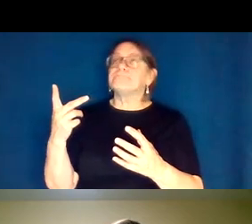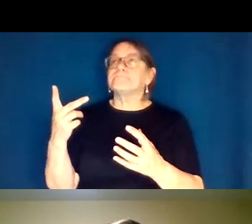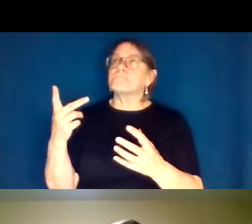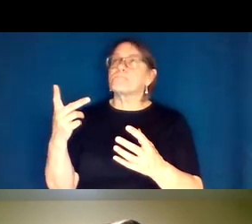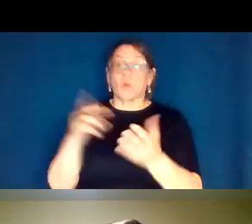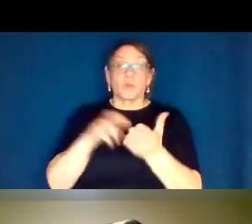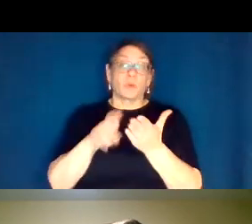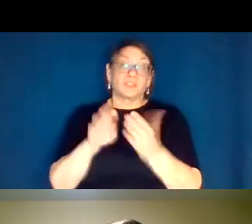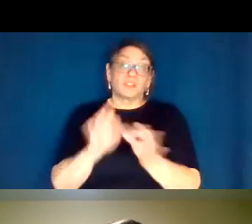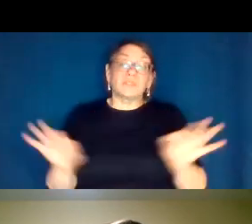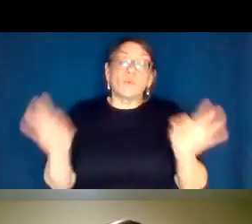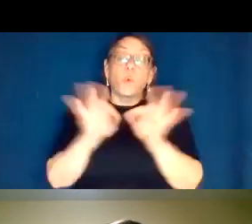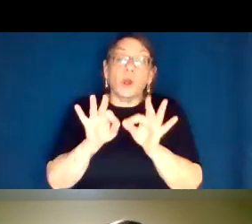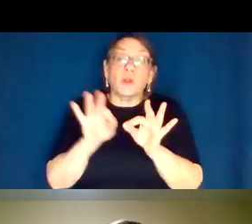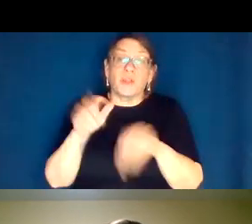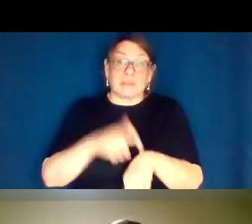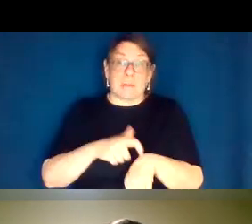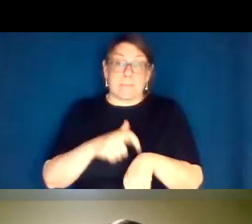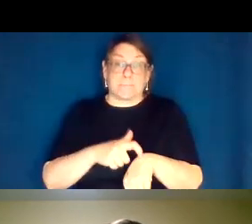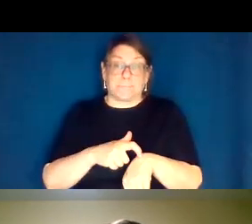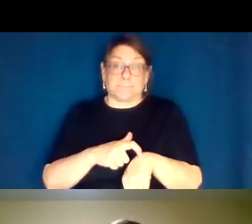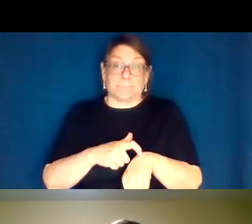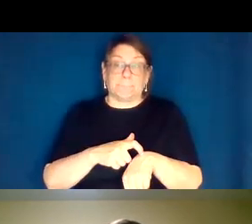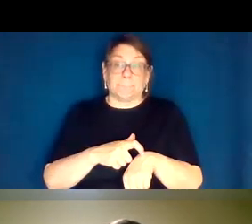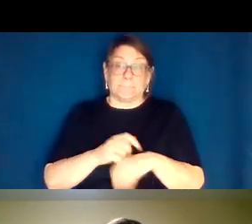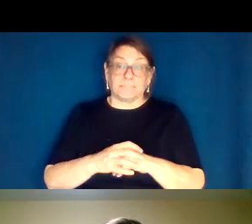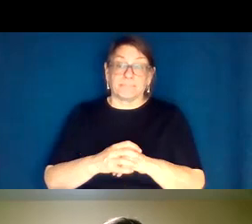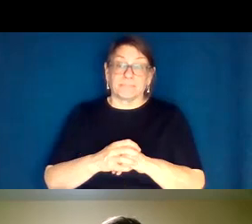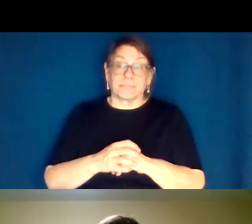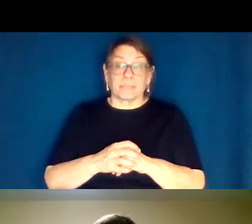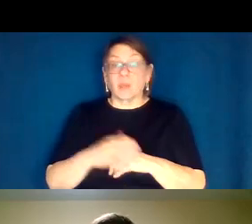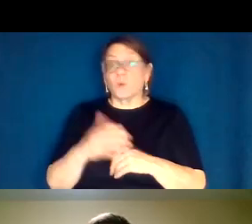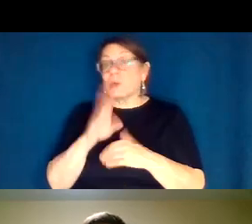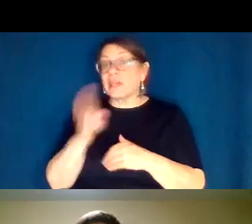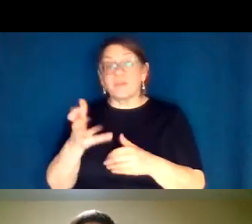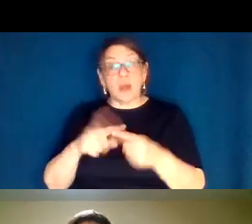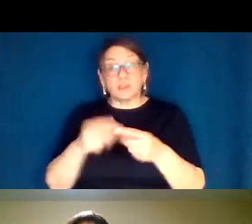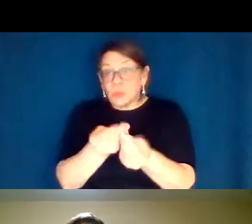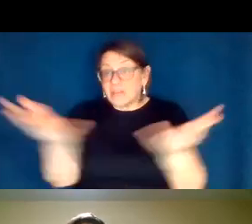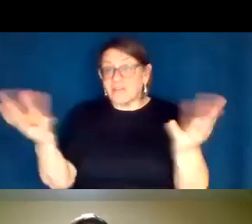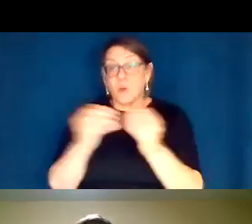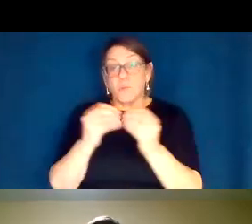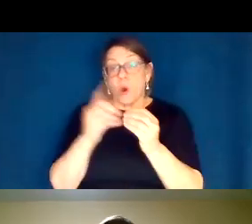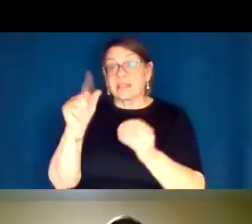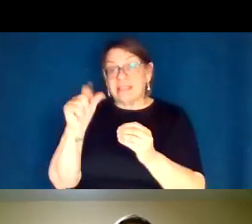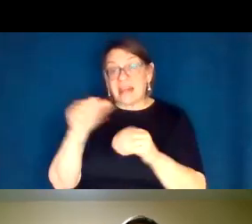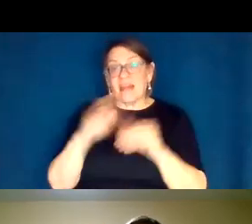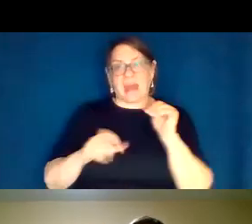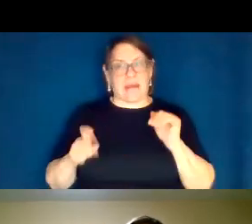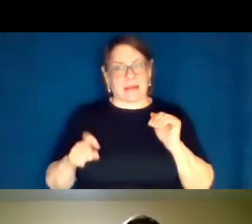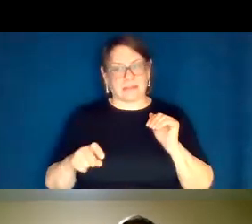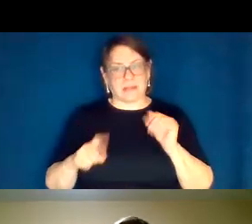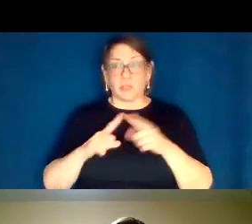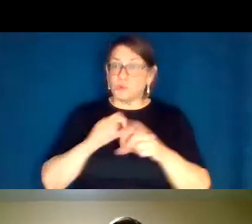is worthwhile. And two, we always respect minimum use. We never want to share or give out more data than is truly necessary to help